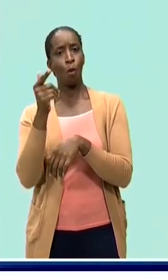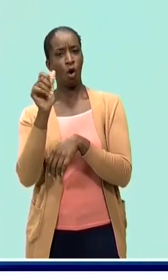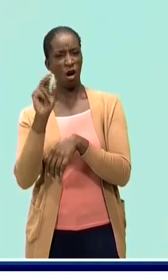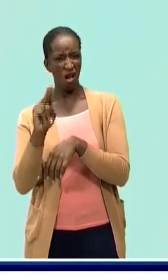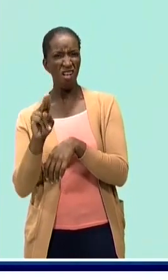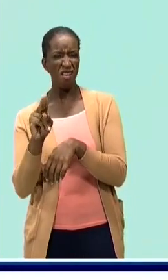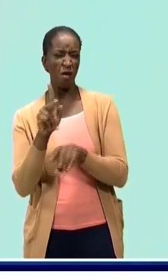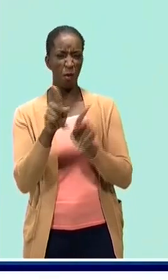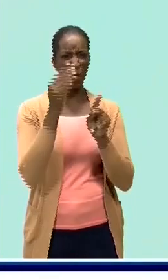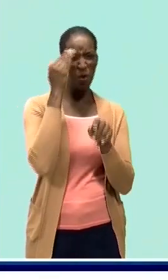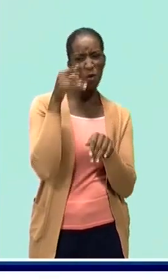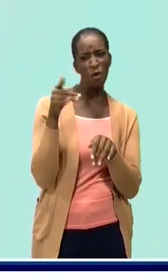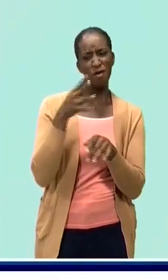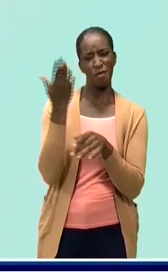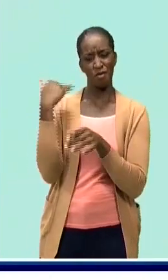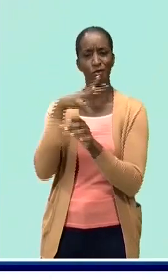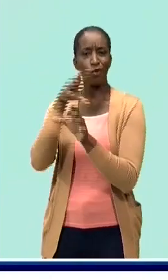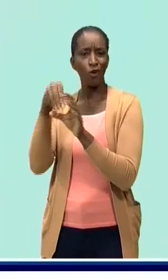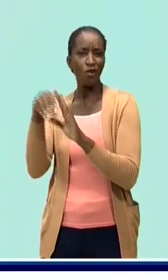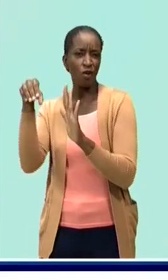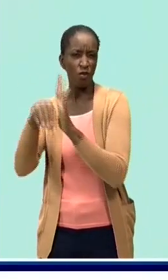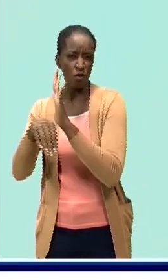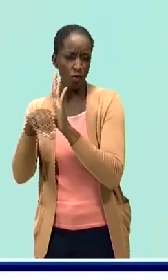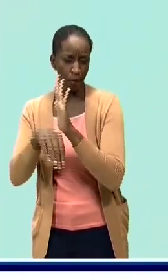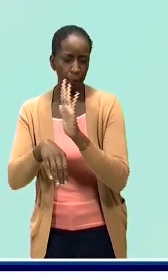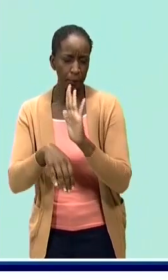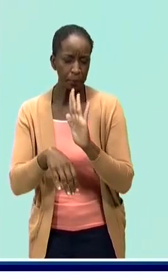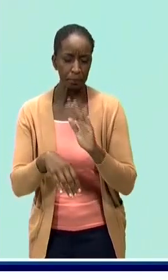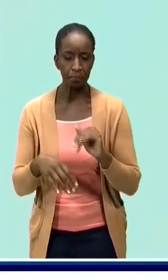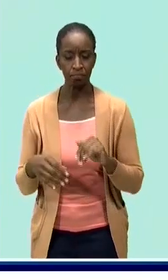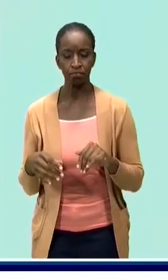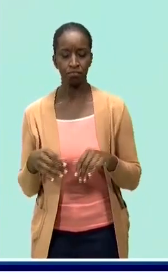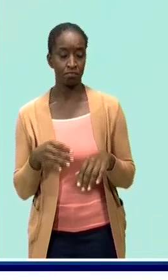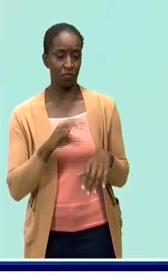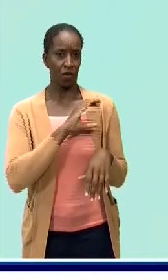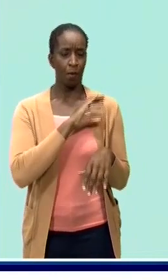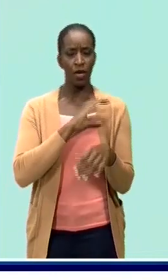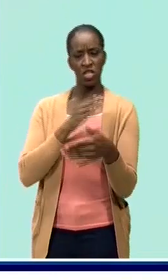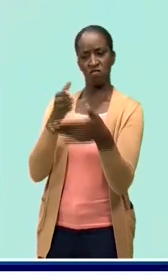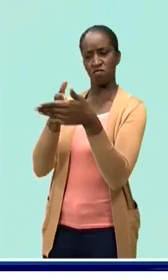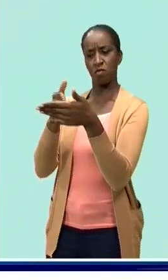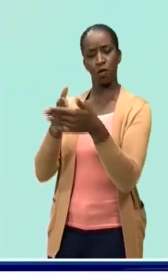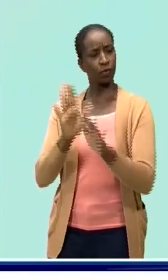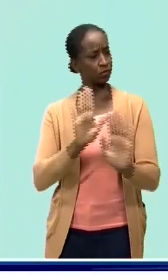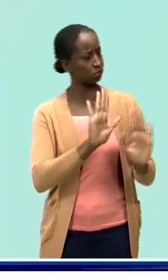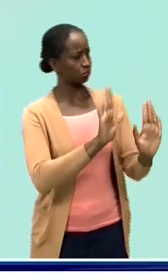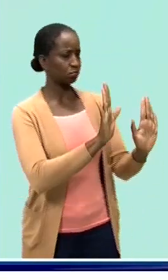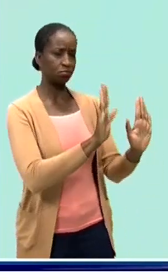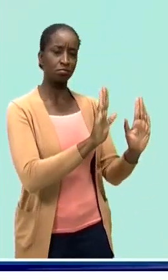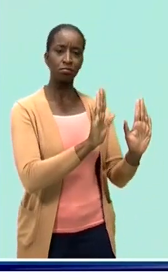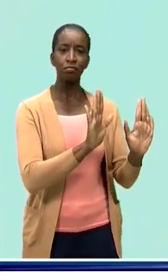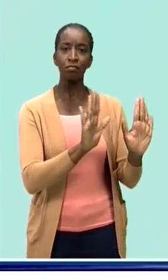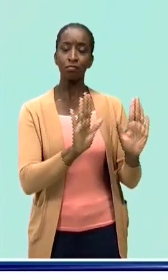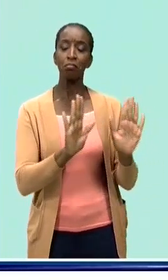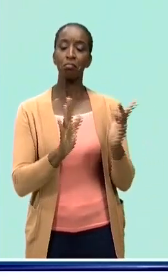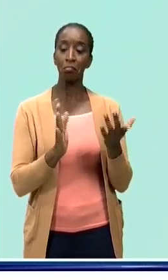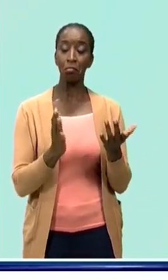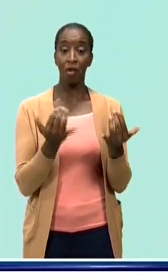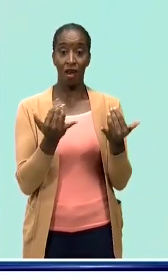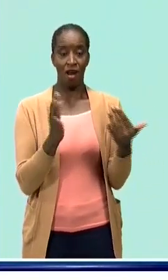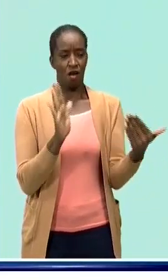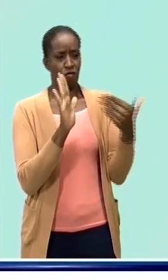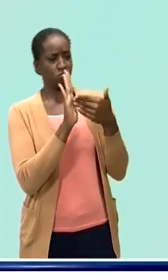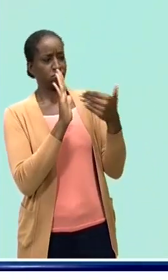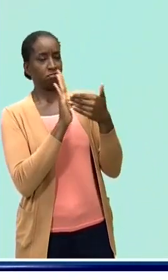the fence. And because we had to open our mouth for Waver and stood up for him in terms of the treatment, the harassment that he got at Grantley Adams Airport in